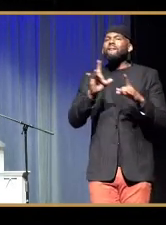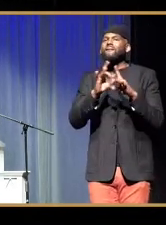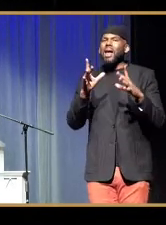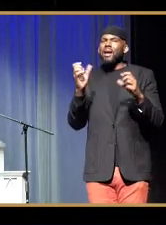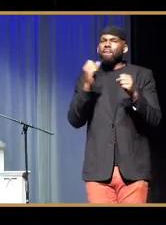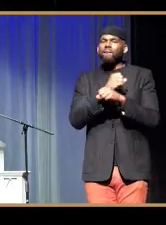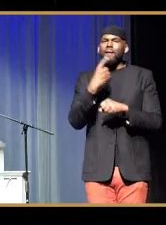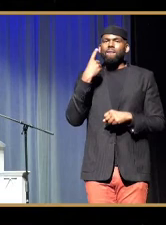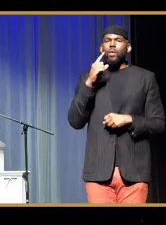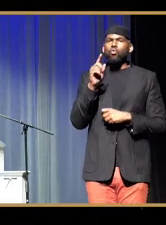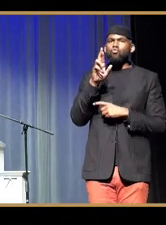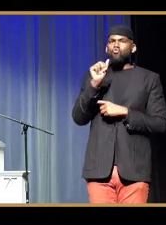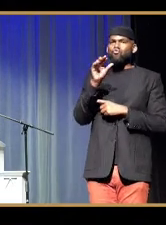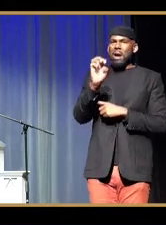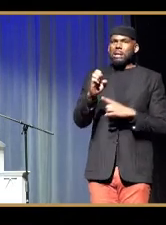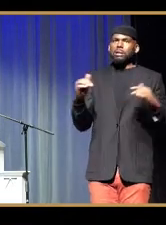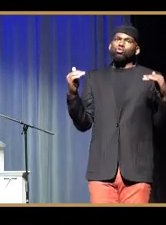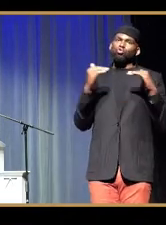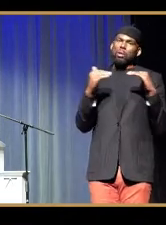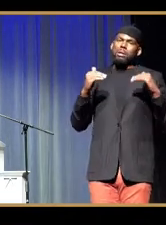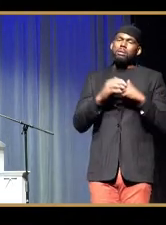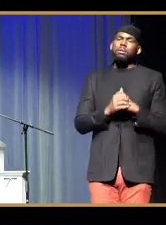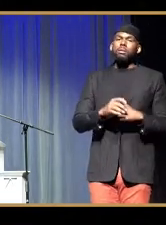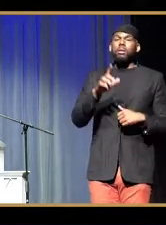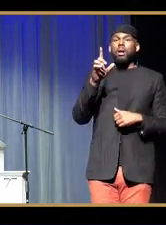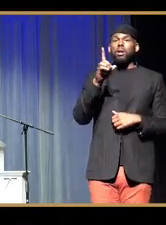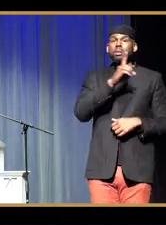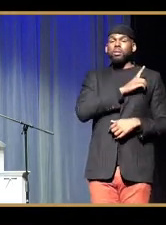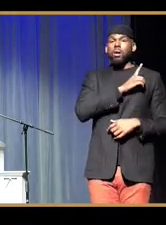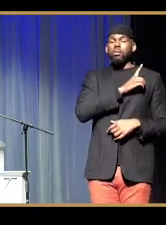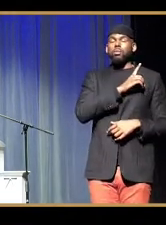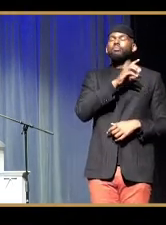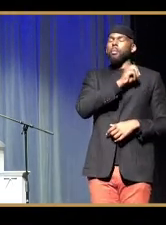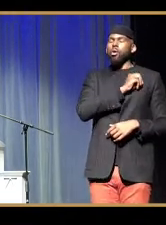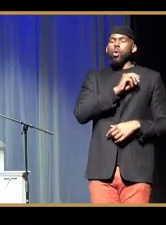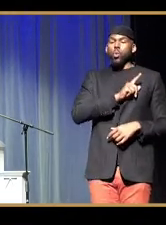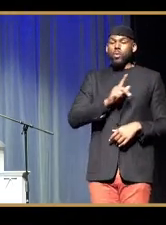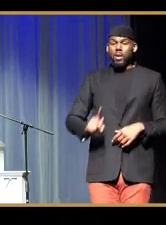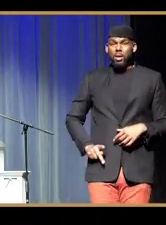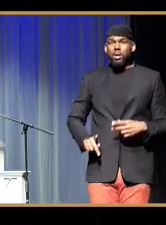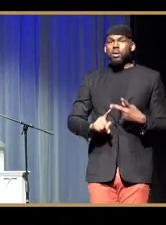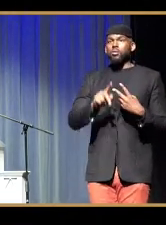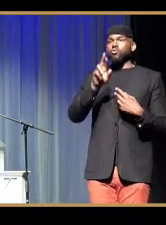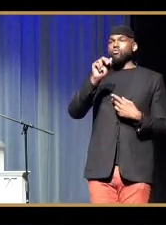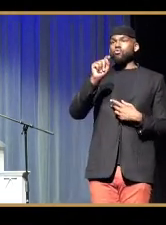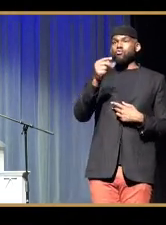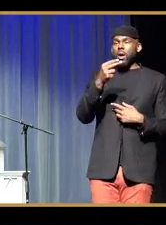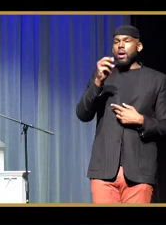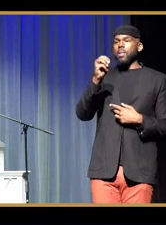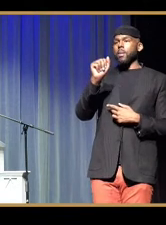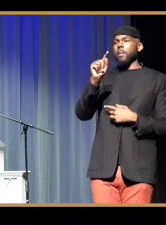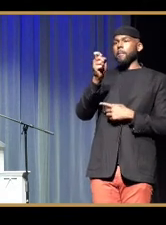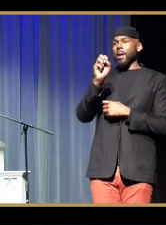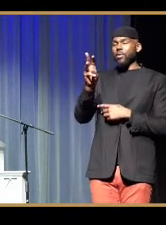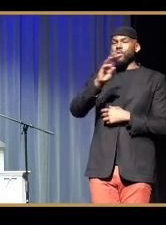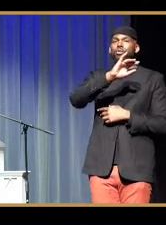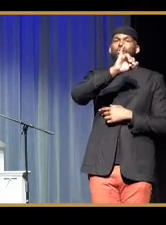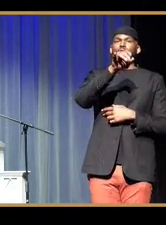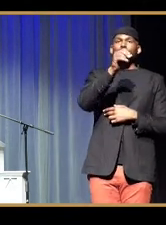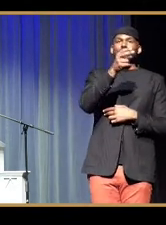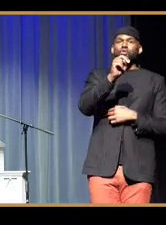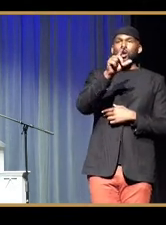for racial justice. Dr. King, Ralph Abernathy, John Lewis,